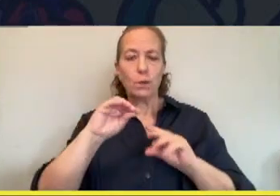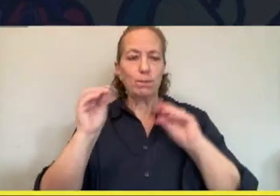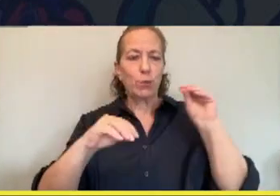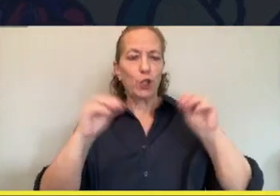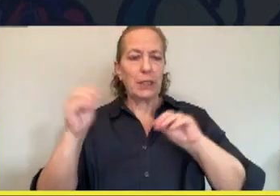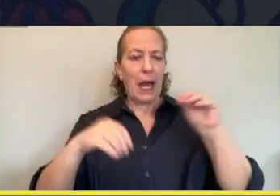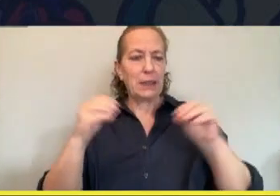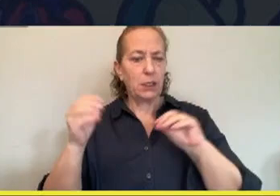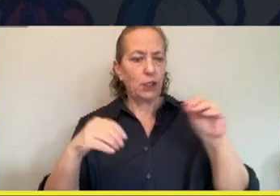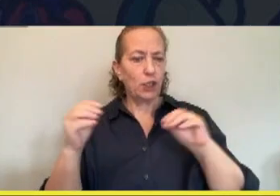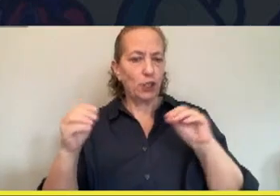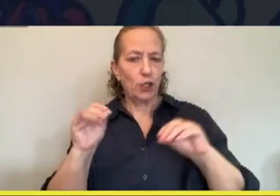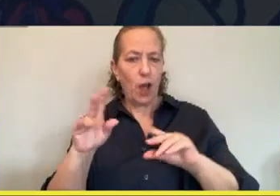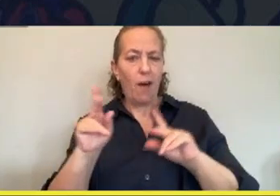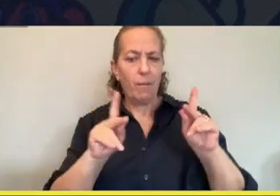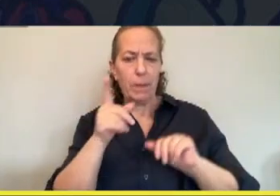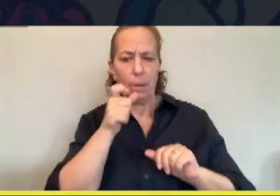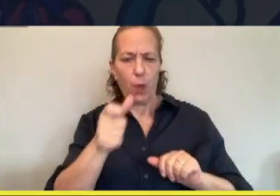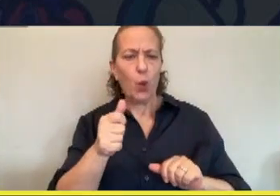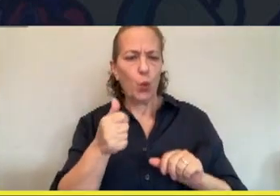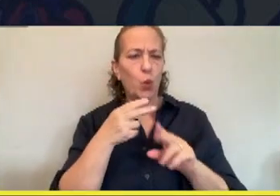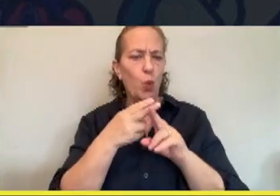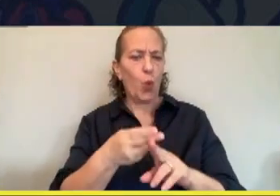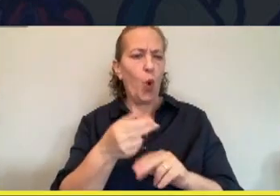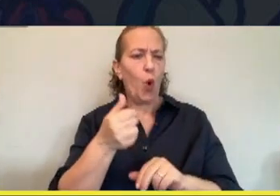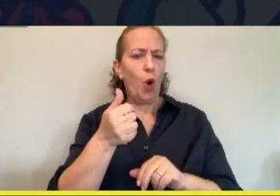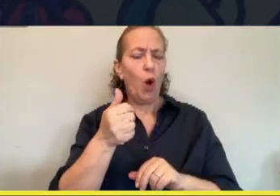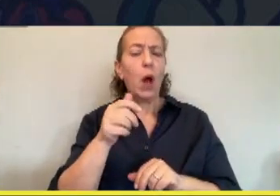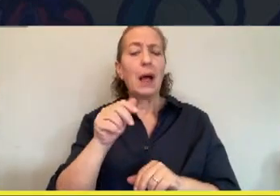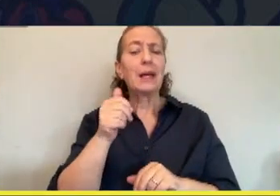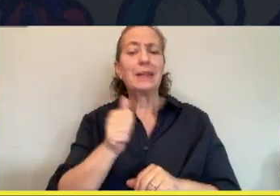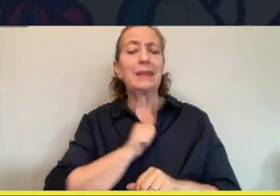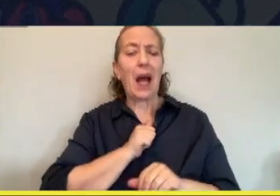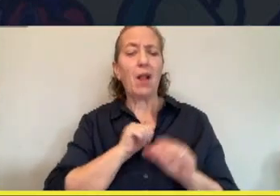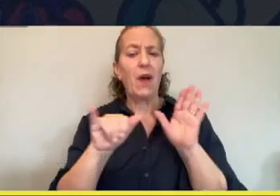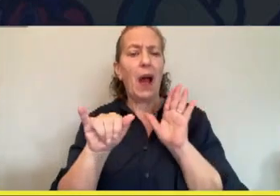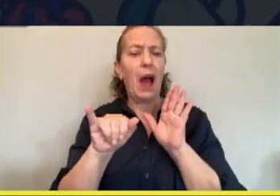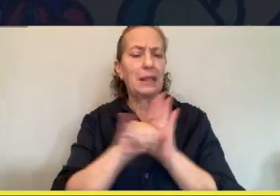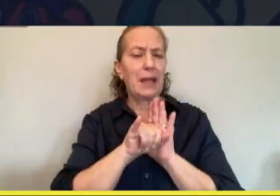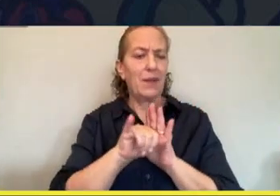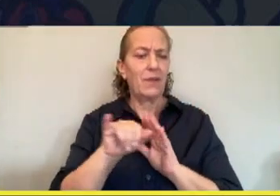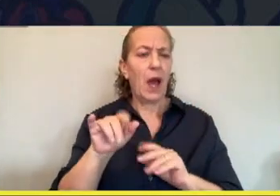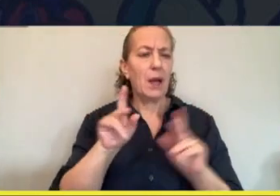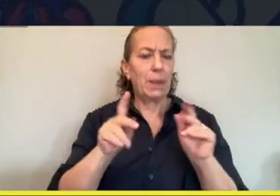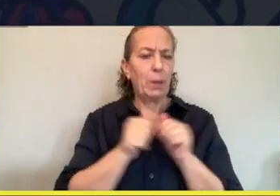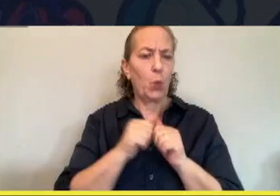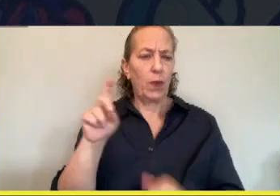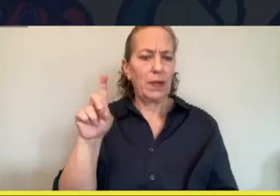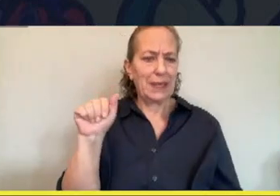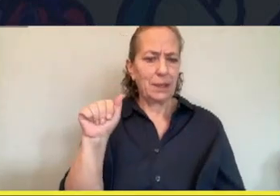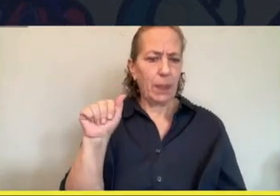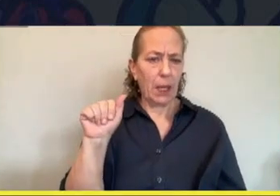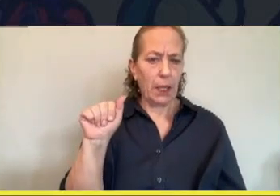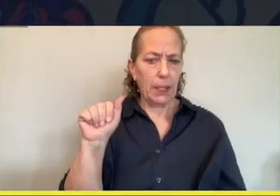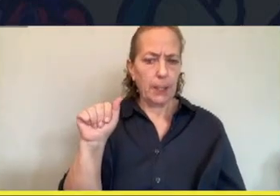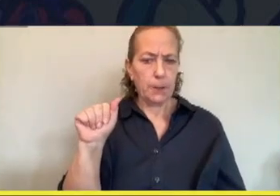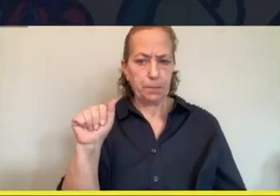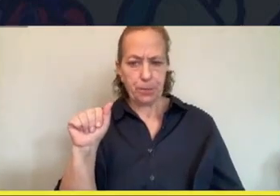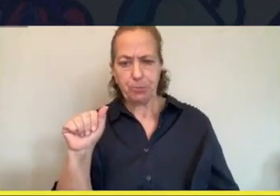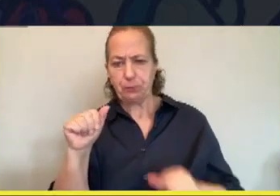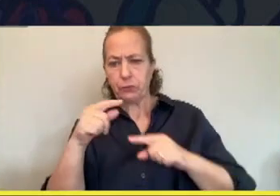self-identified self-care disability from the American Community Survey. The ranges are from 1.2